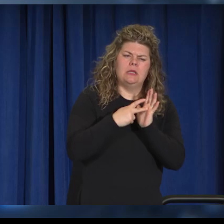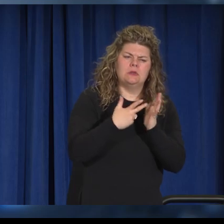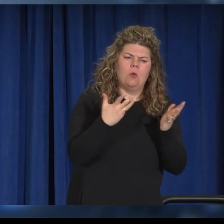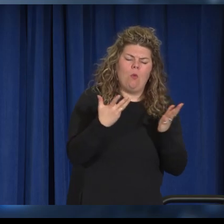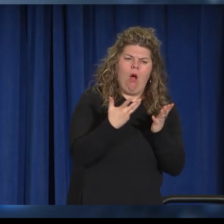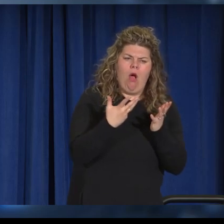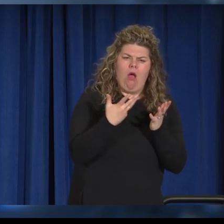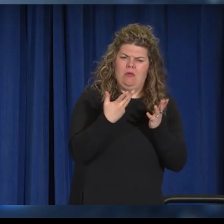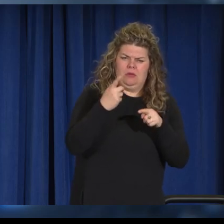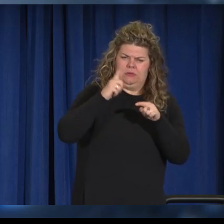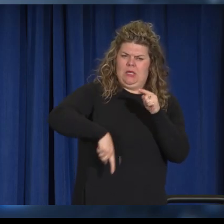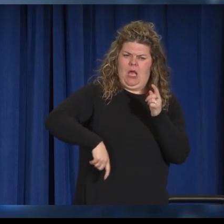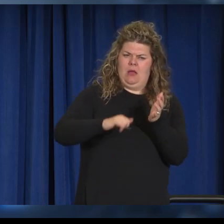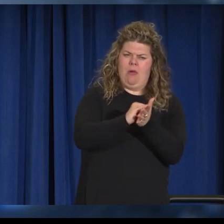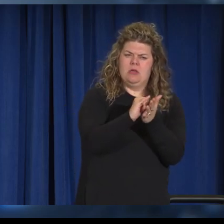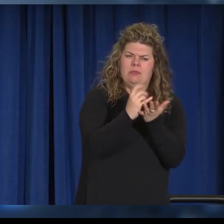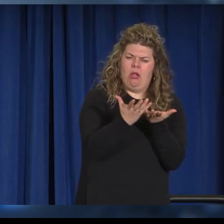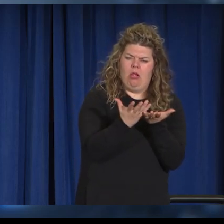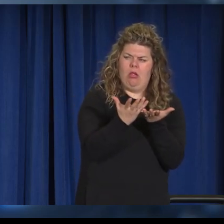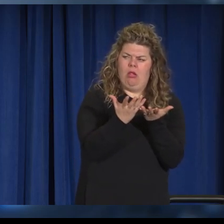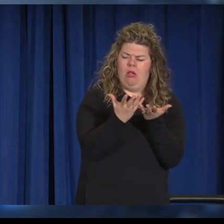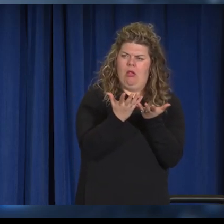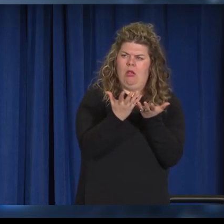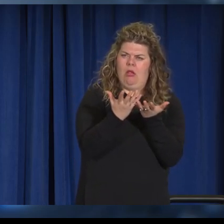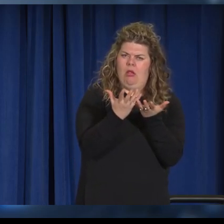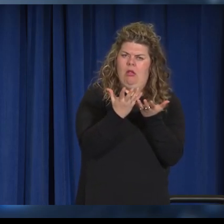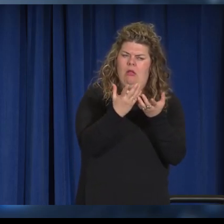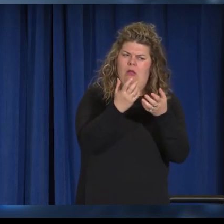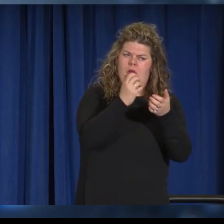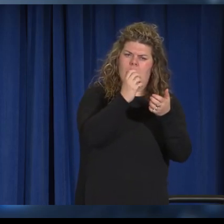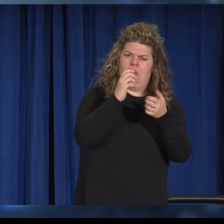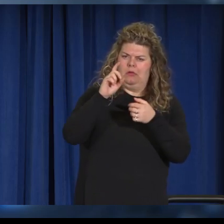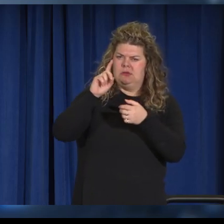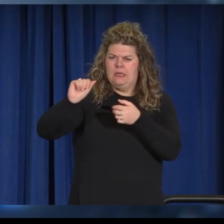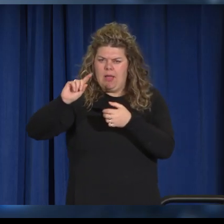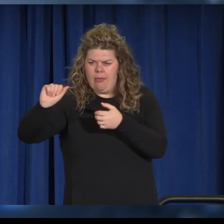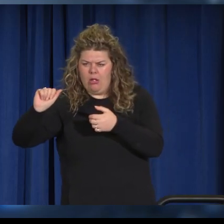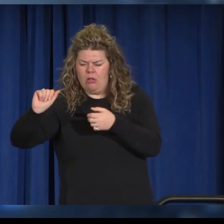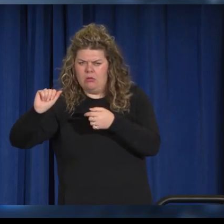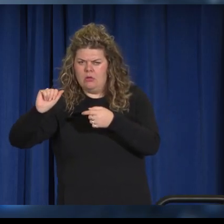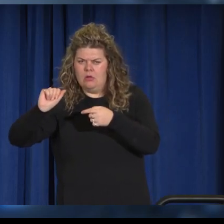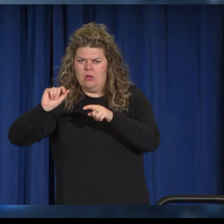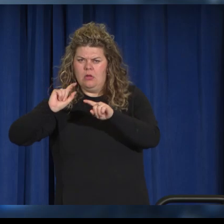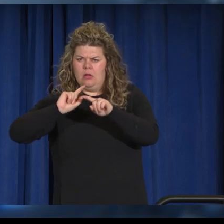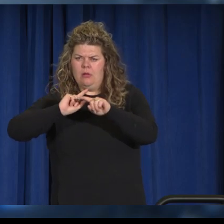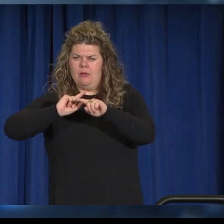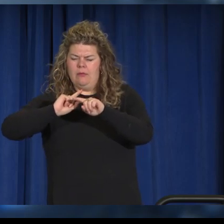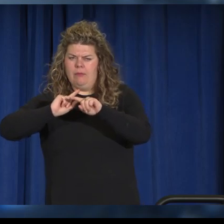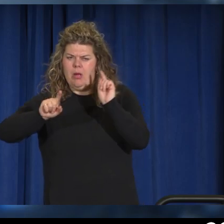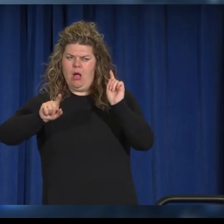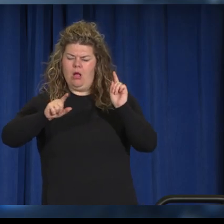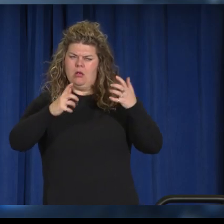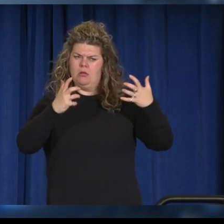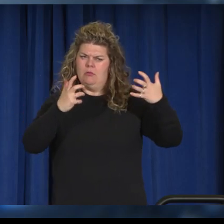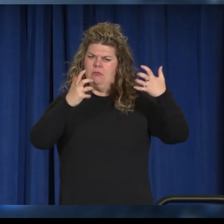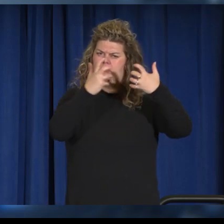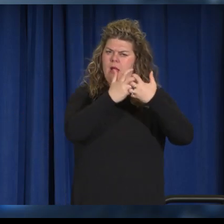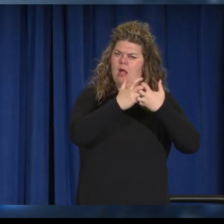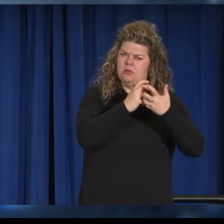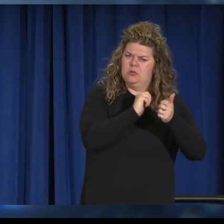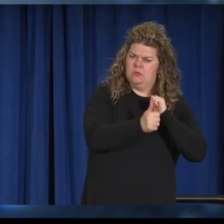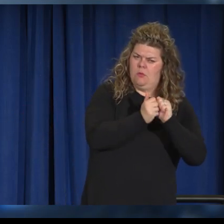an oxymoron. How can one be disabled, yet exhibit the traits that are then